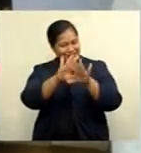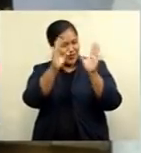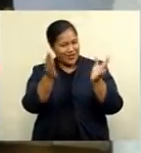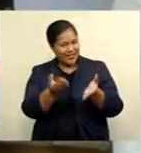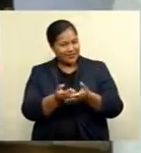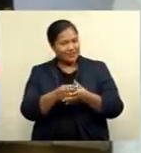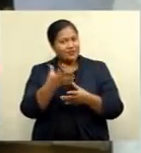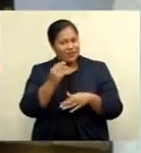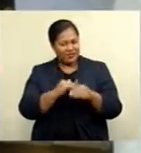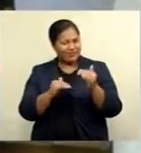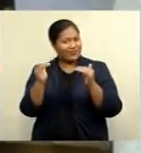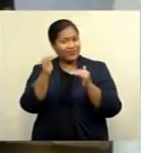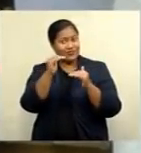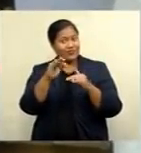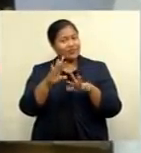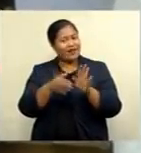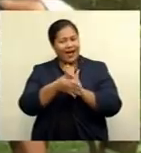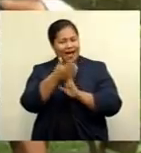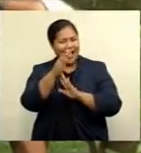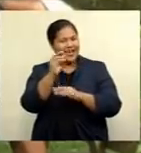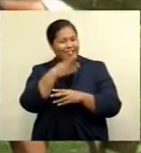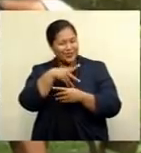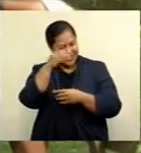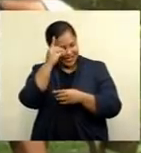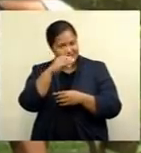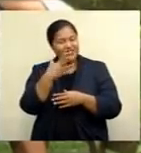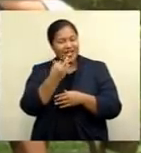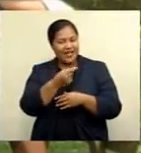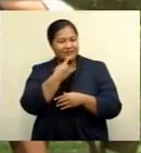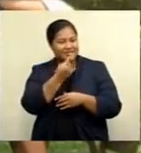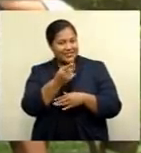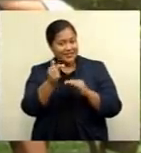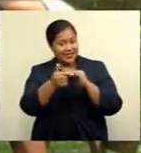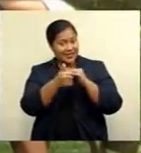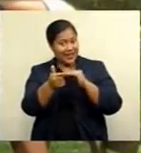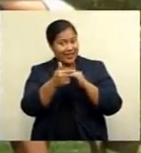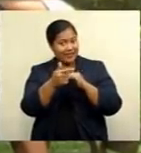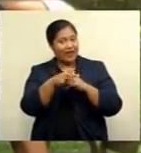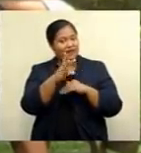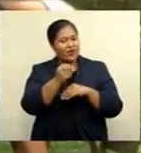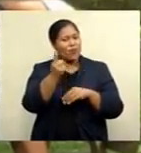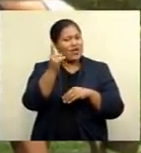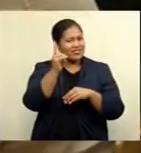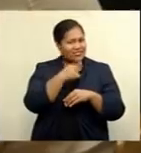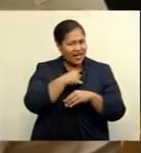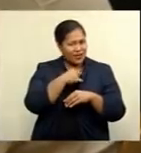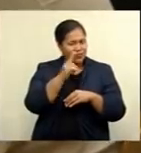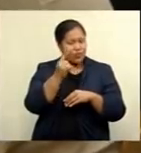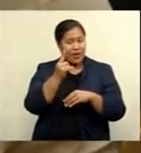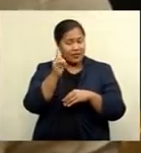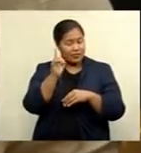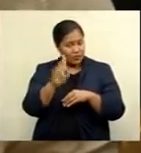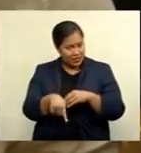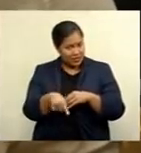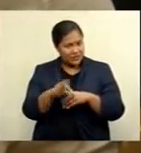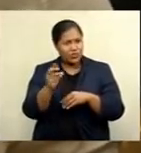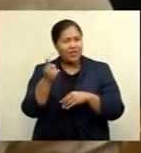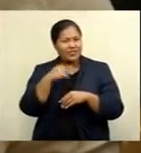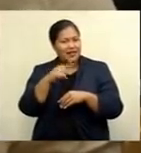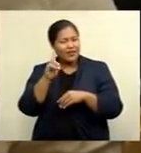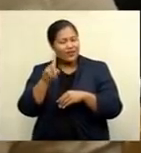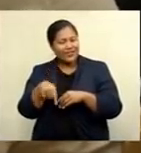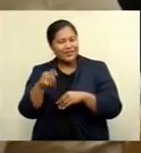by Times Higher Education rated USP in the band from 1,000 to 1,200 out of about